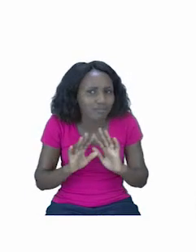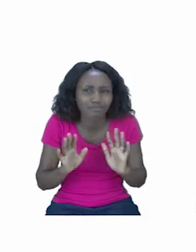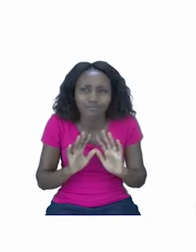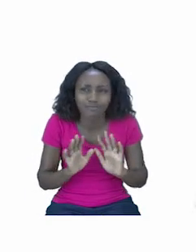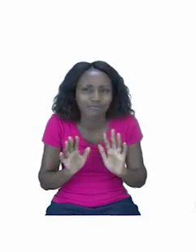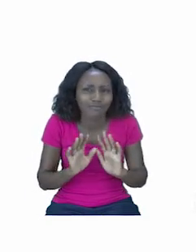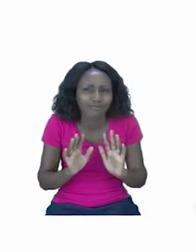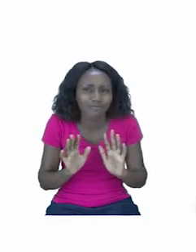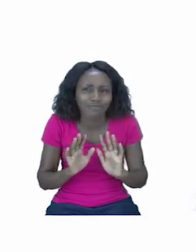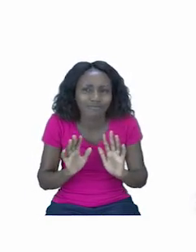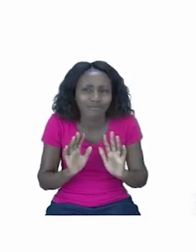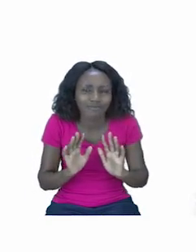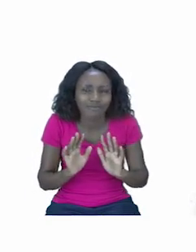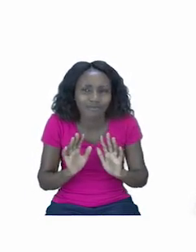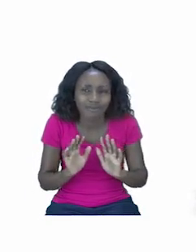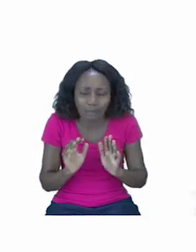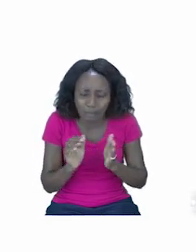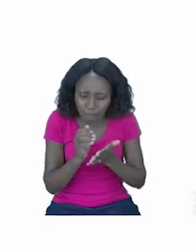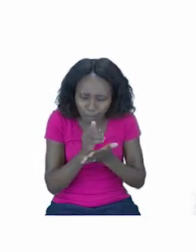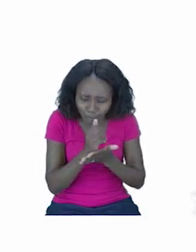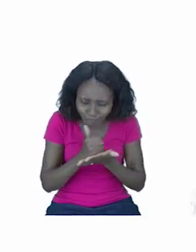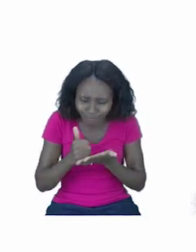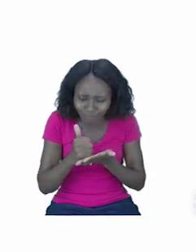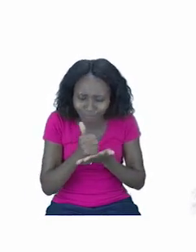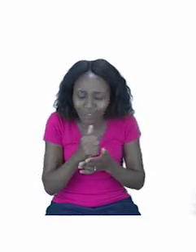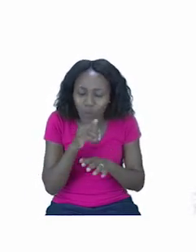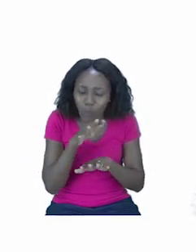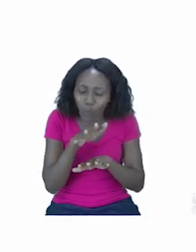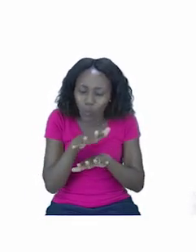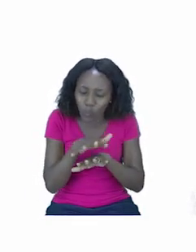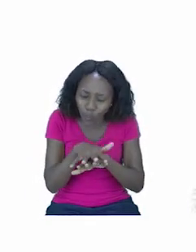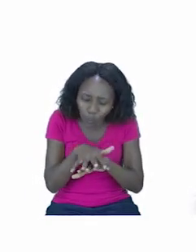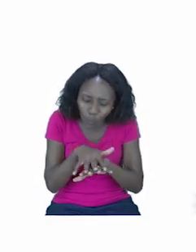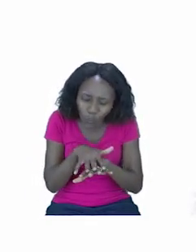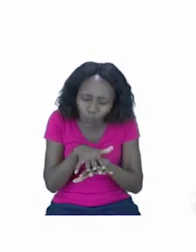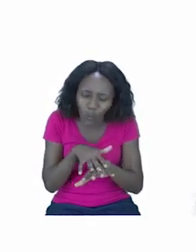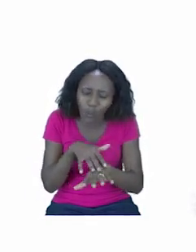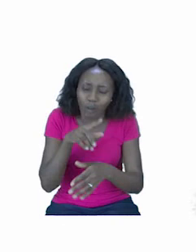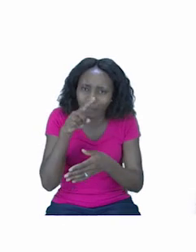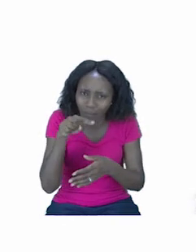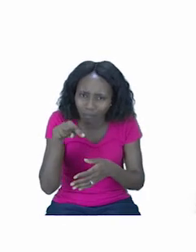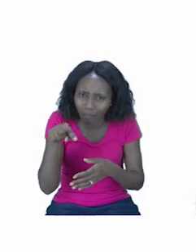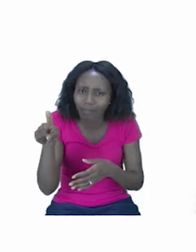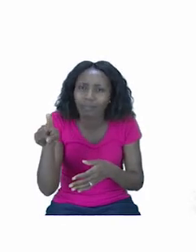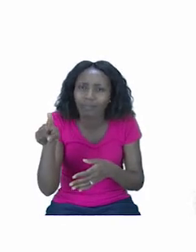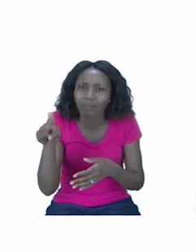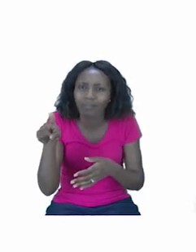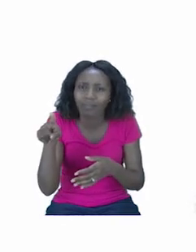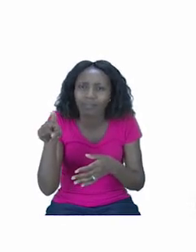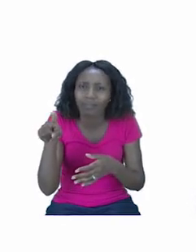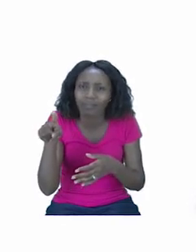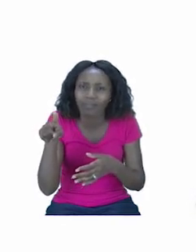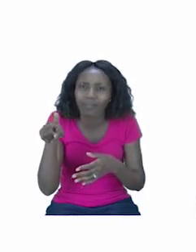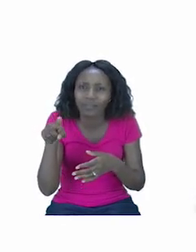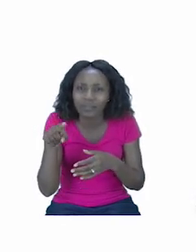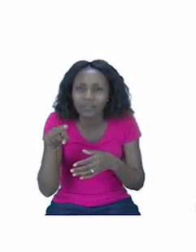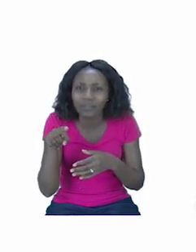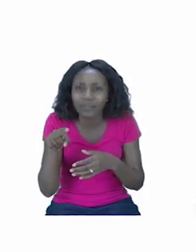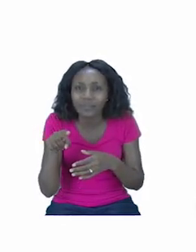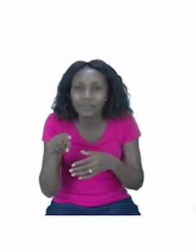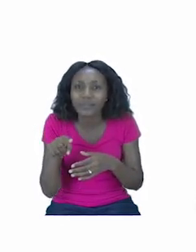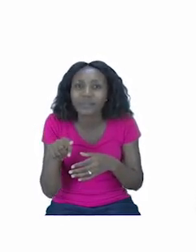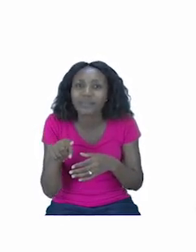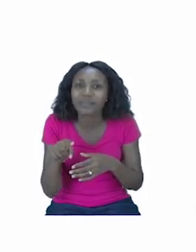everything be neat and correct. After that, you are going to